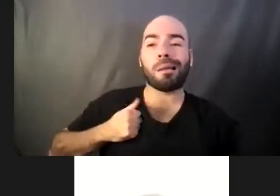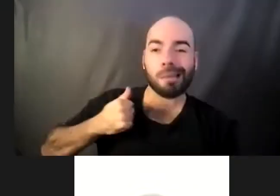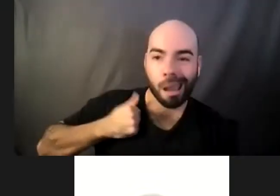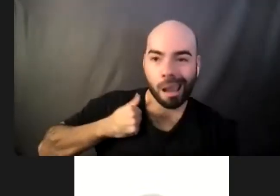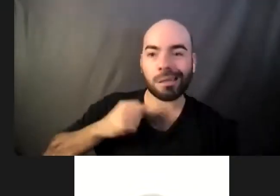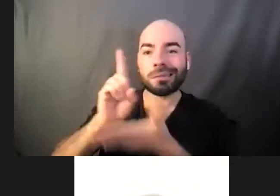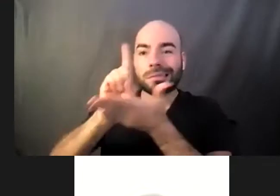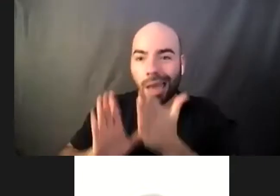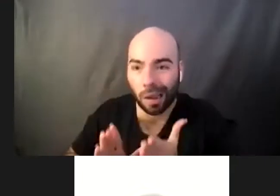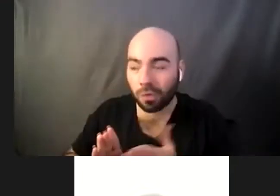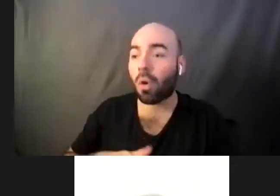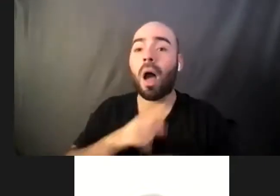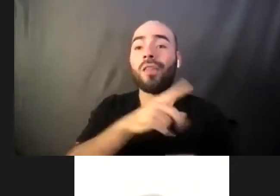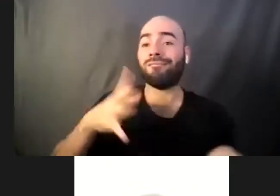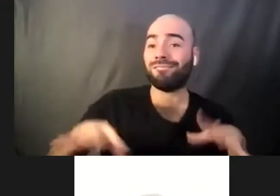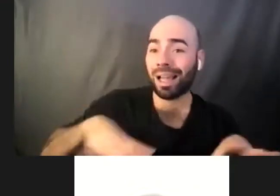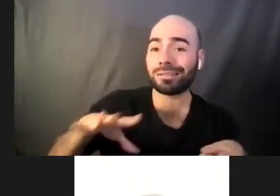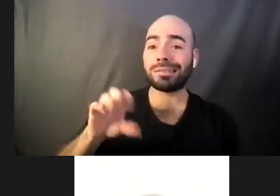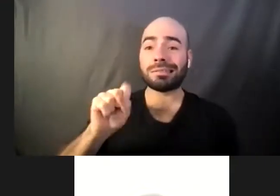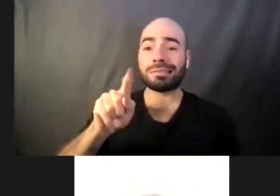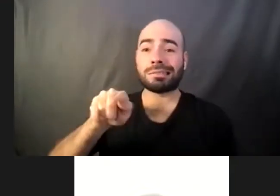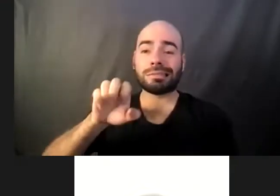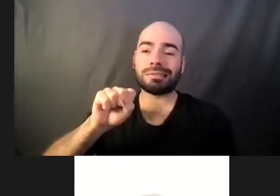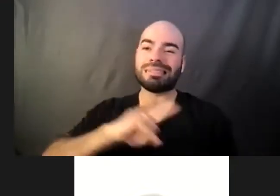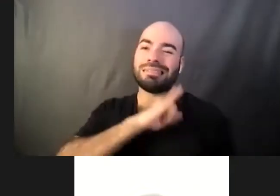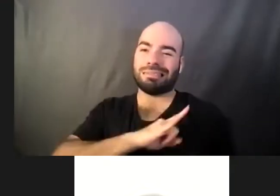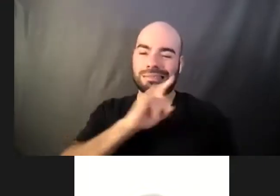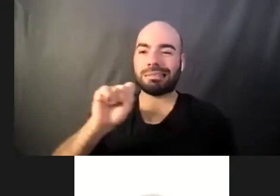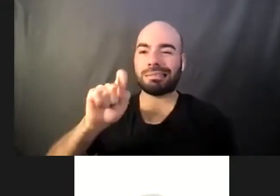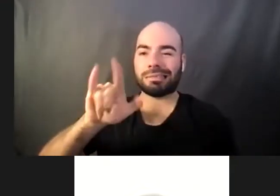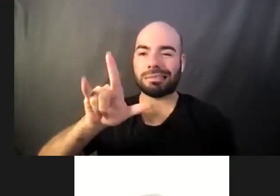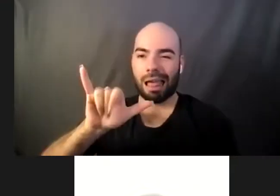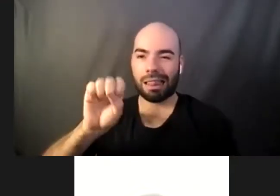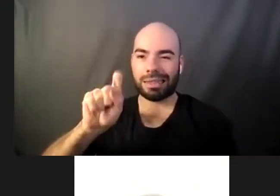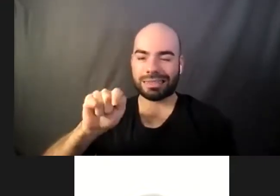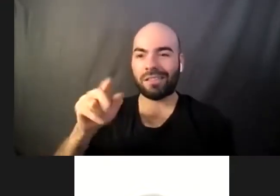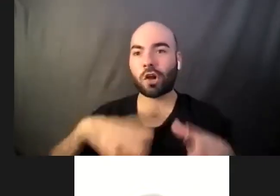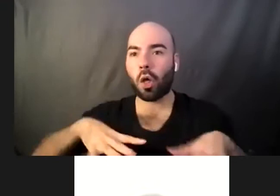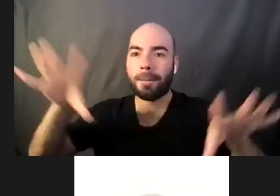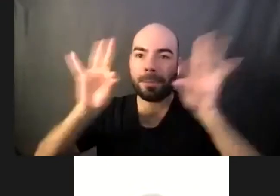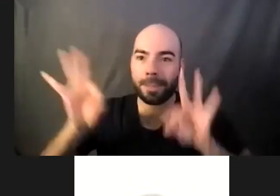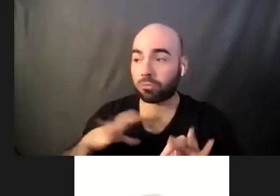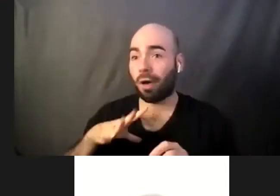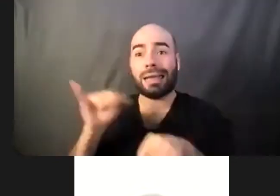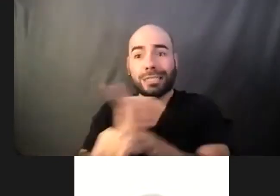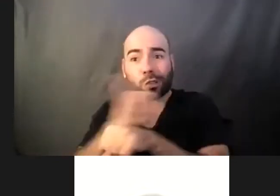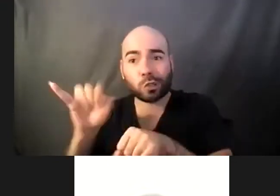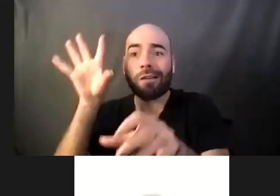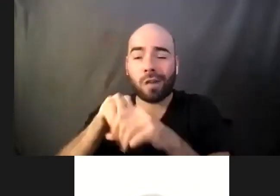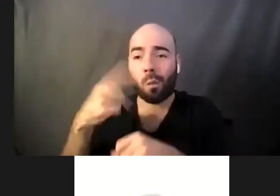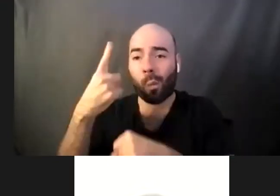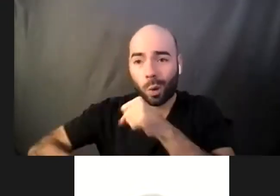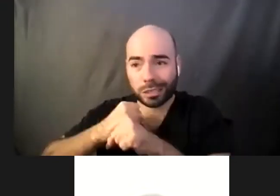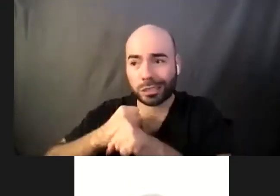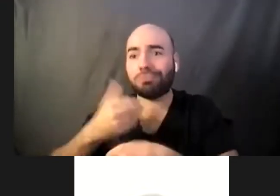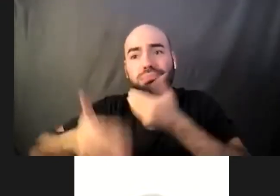and they both hired me. Heather is head of her production, Jules is her stylist assistant. I did that for about a year, then started like,